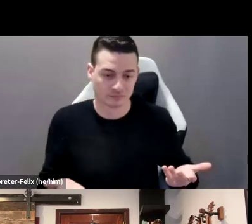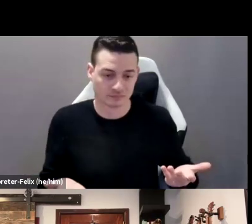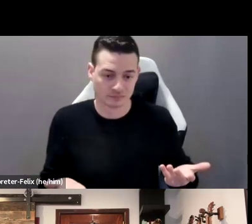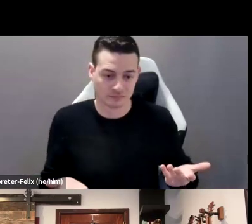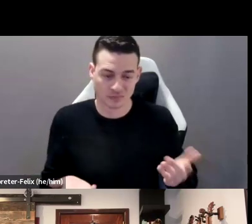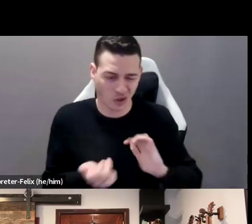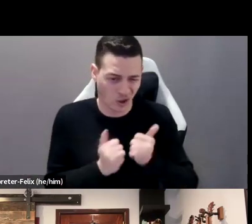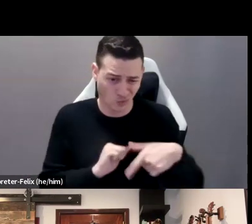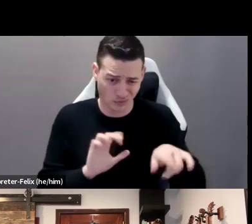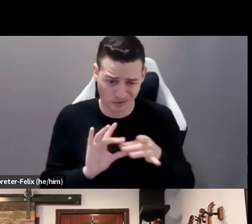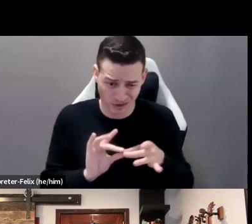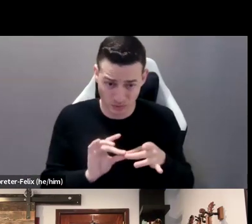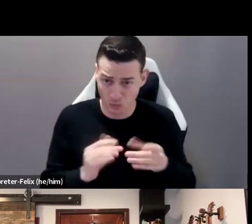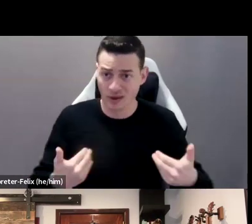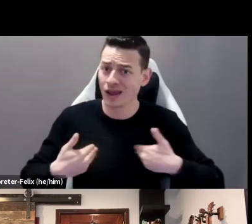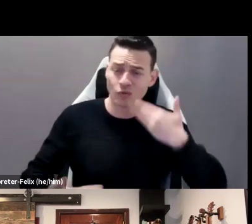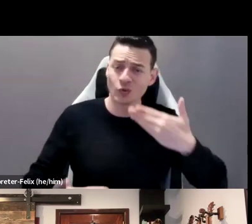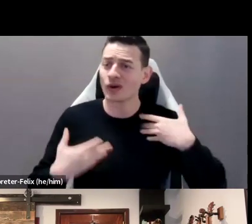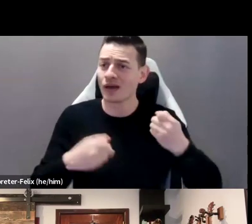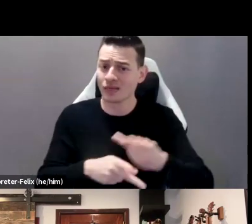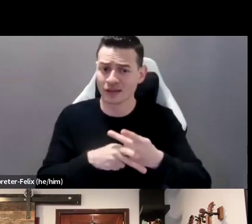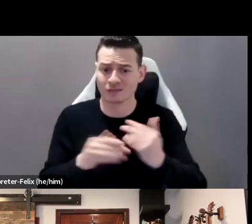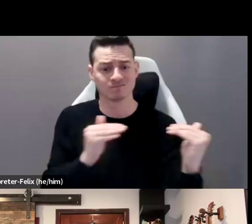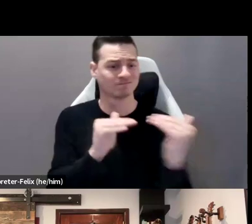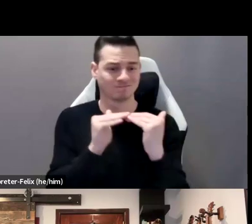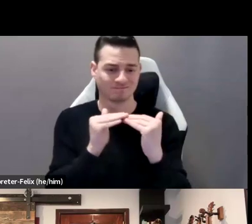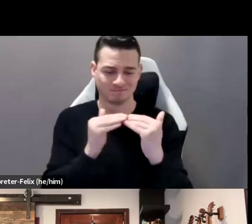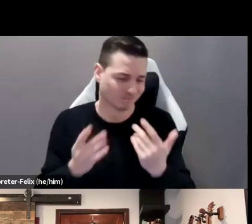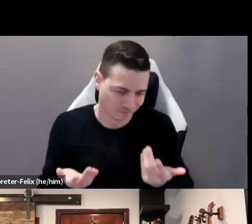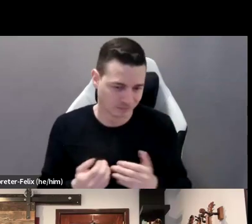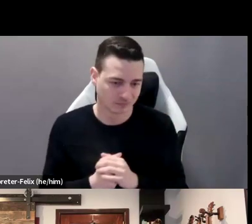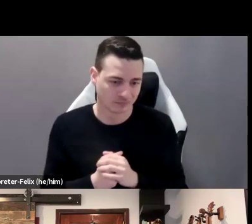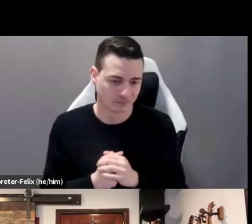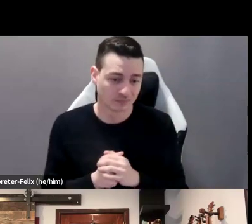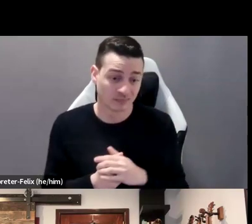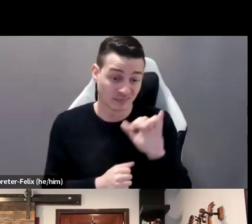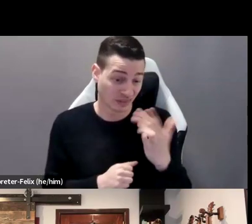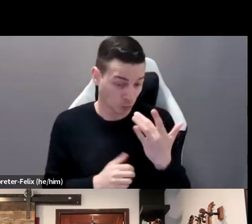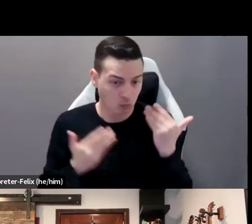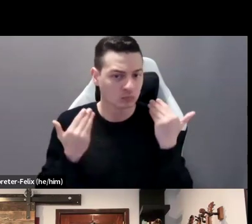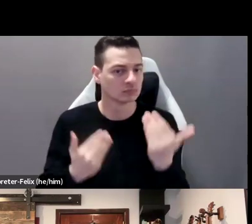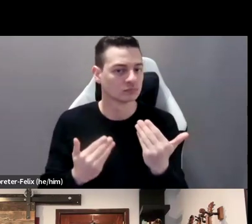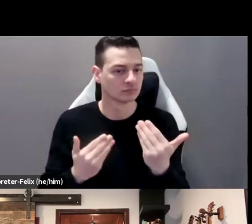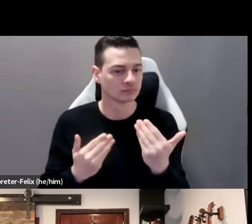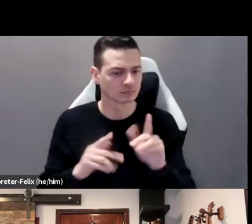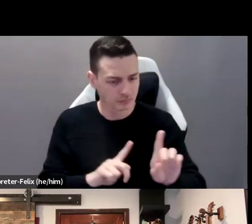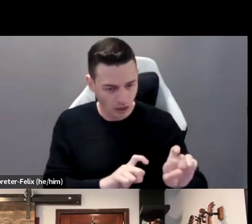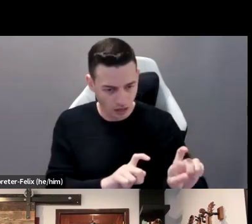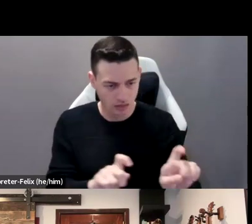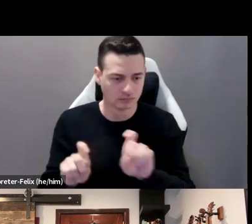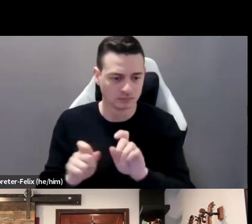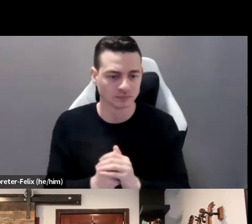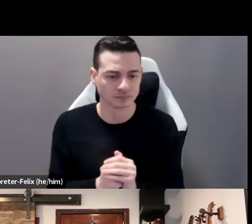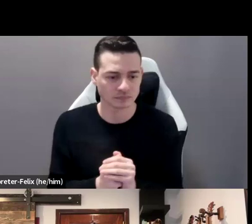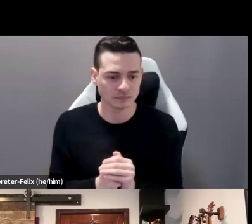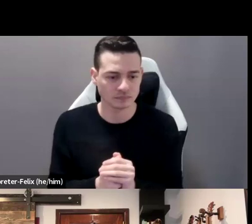say that, oh, we have good healthcare and a just healthcare for all. So that's kind of why we wanted to do this. And